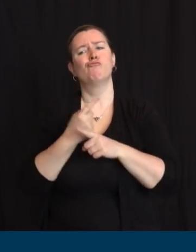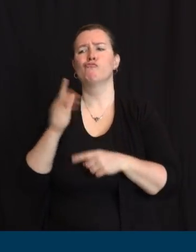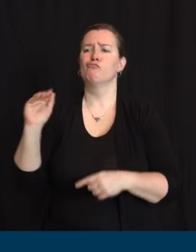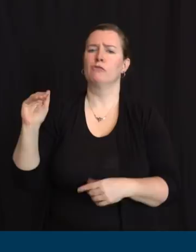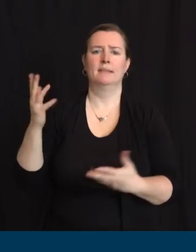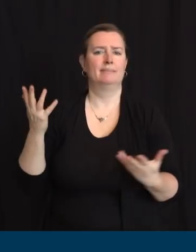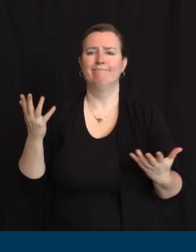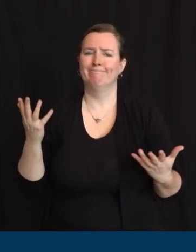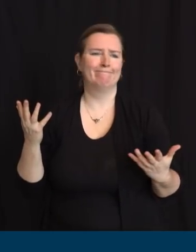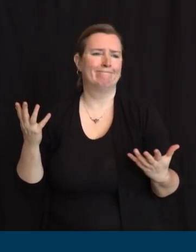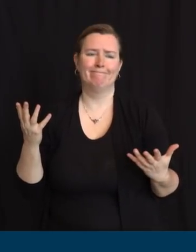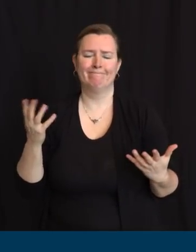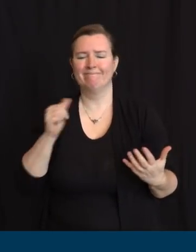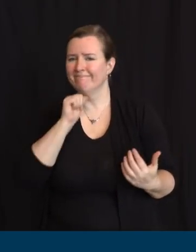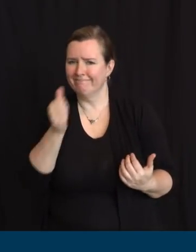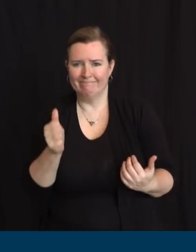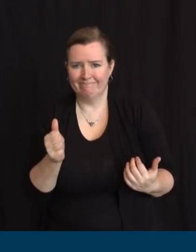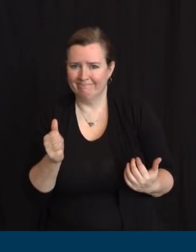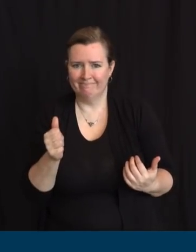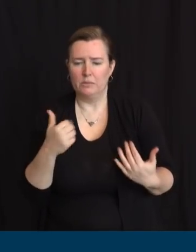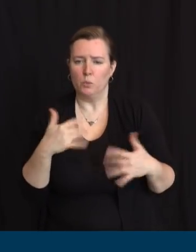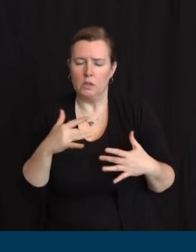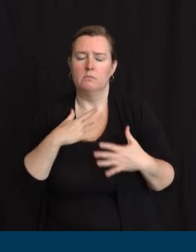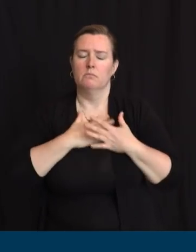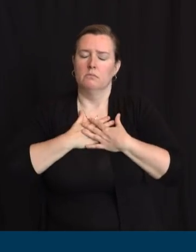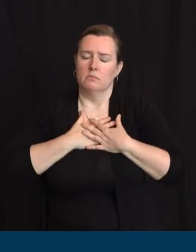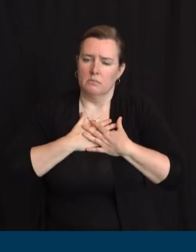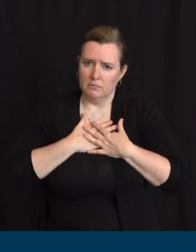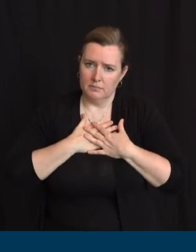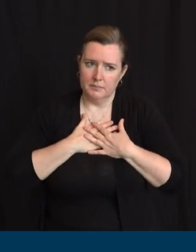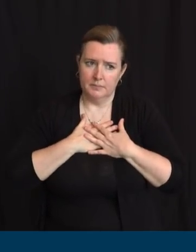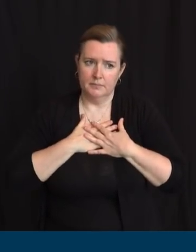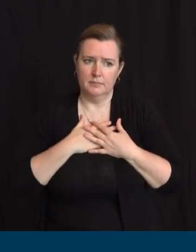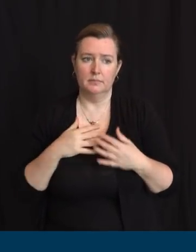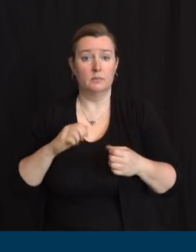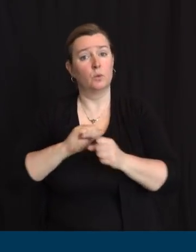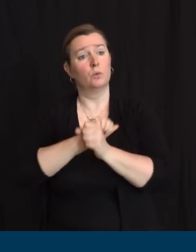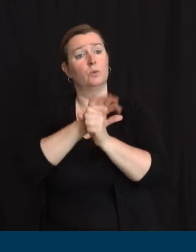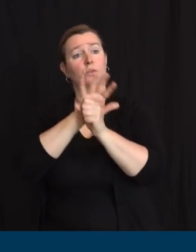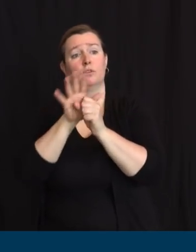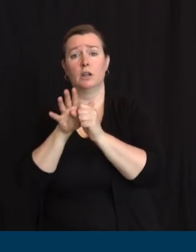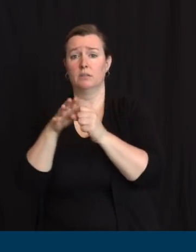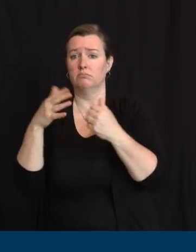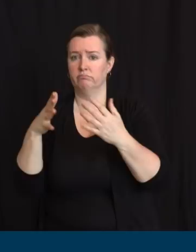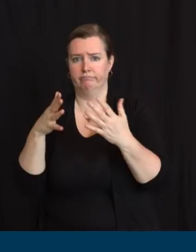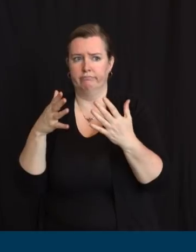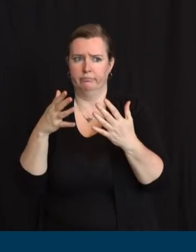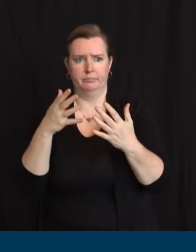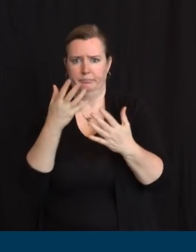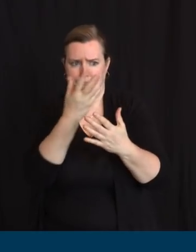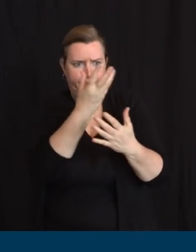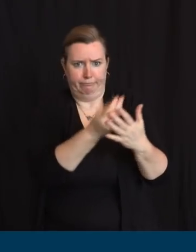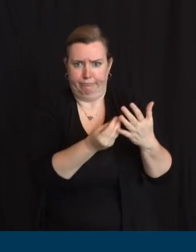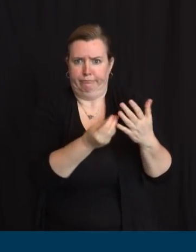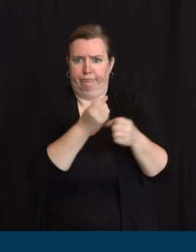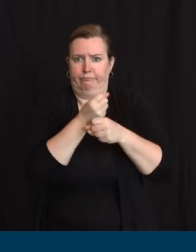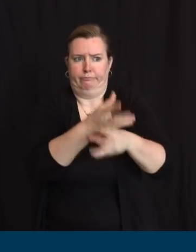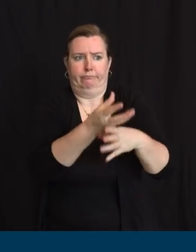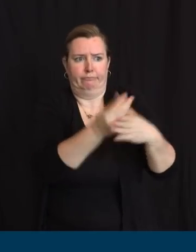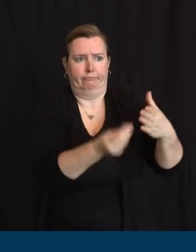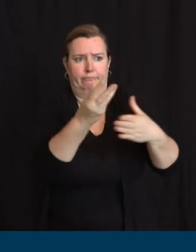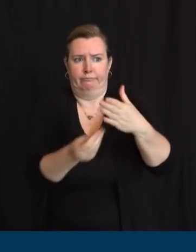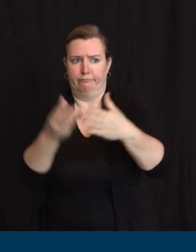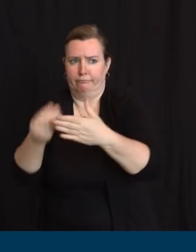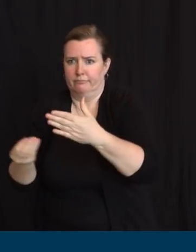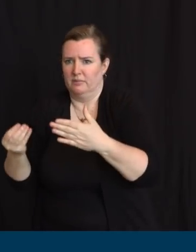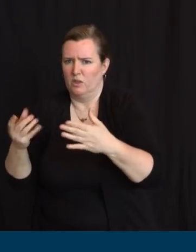-19 didn't just take them. It has taken away our ability to come together to celebrate their lives as we should and as they deserve.